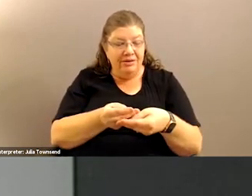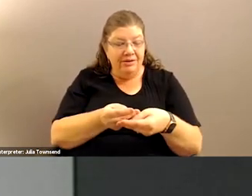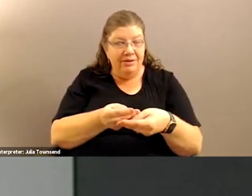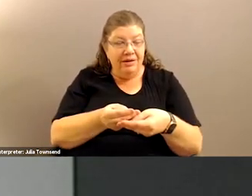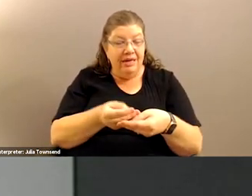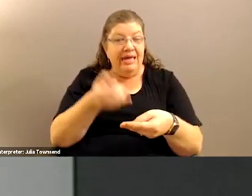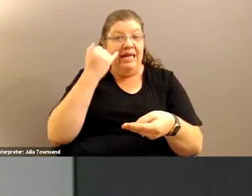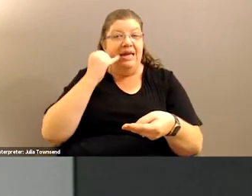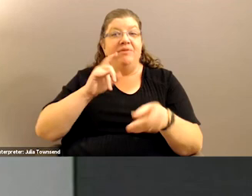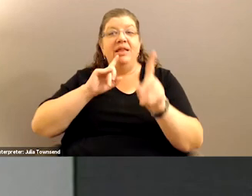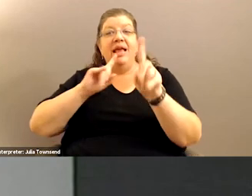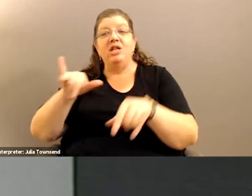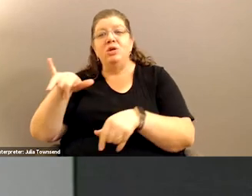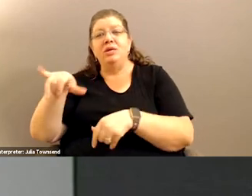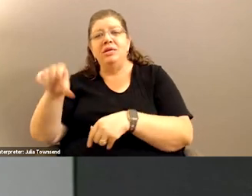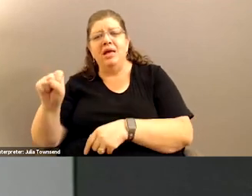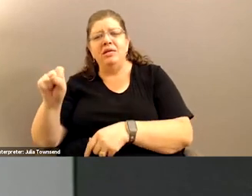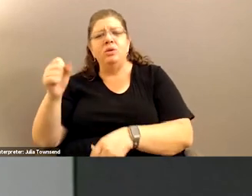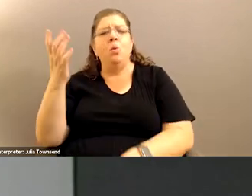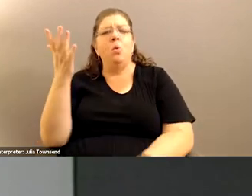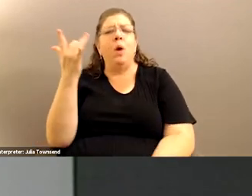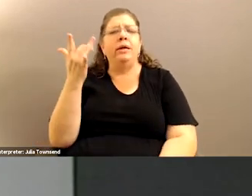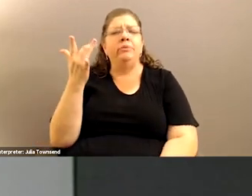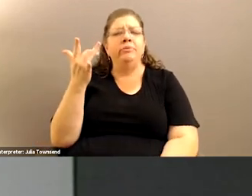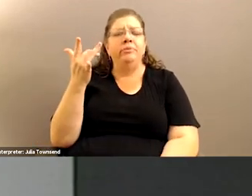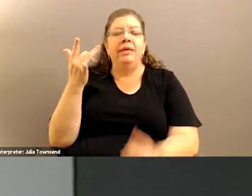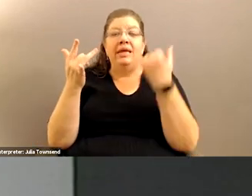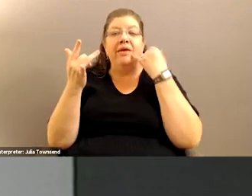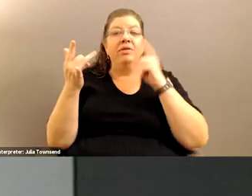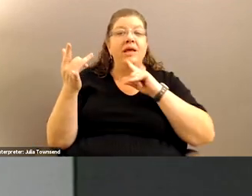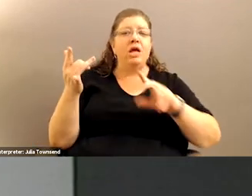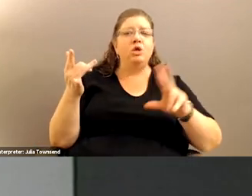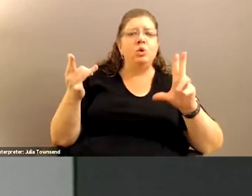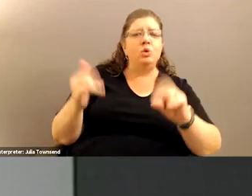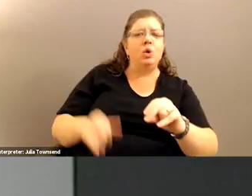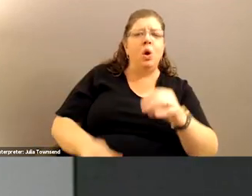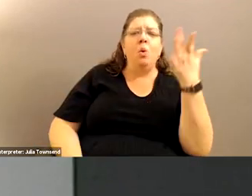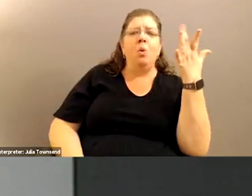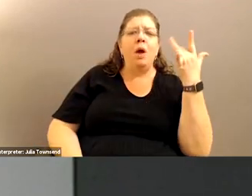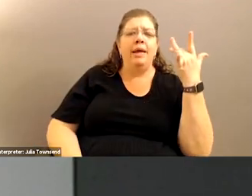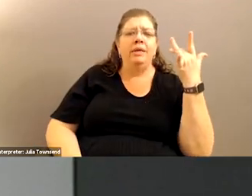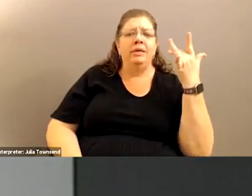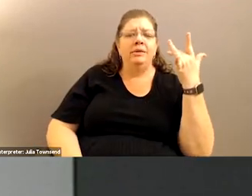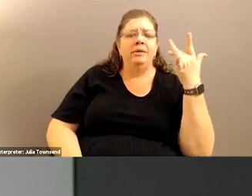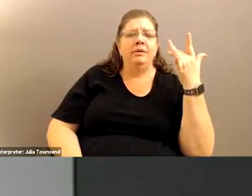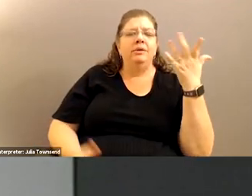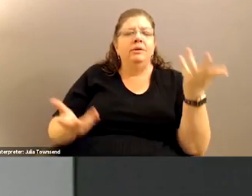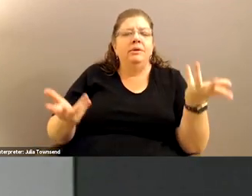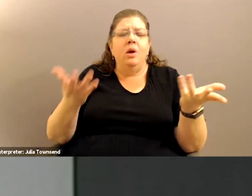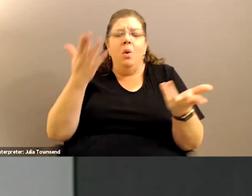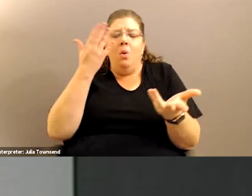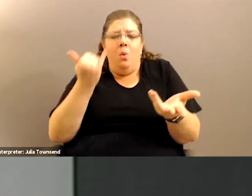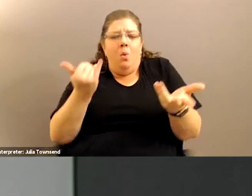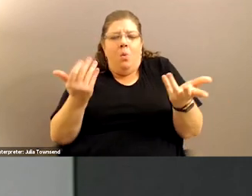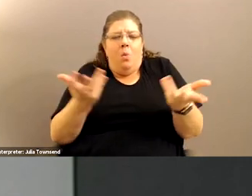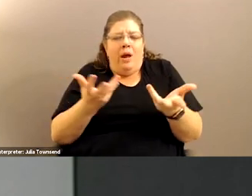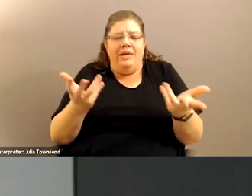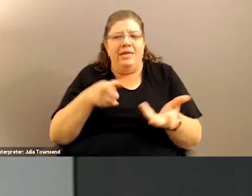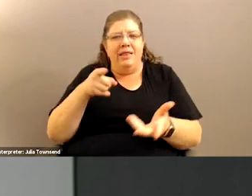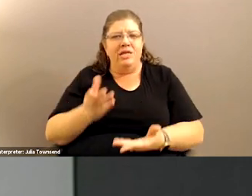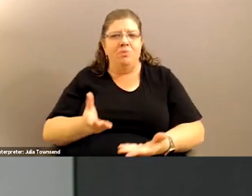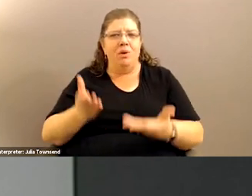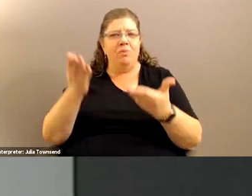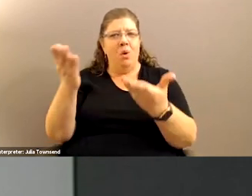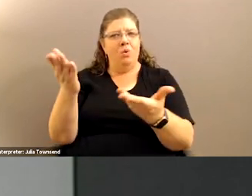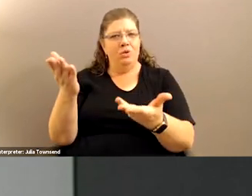yes then why is that if the answer is no why is that and why is it that this proposal